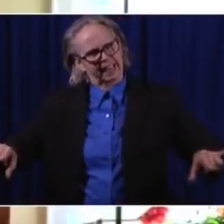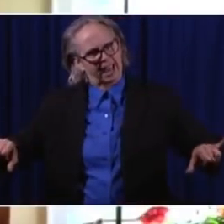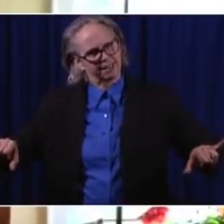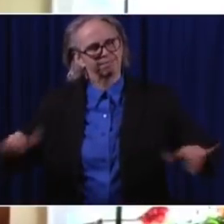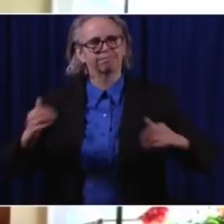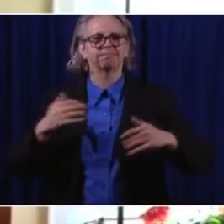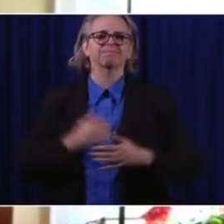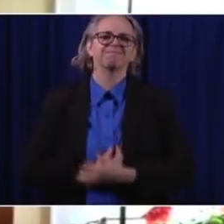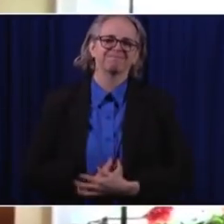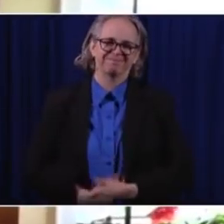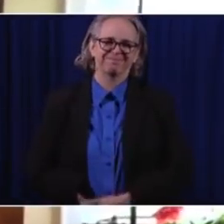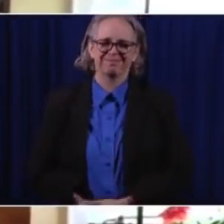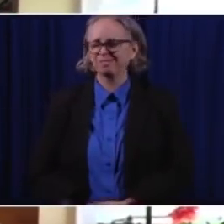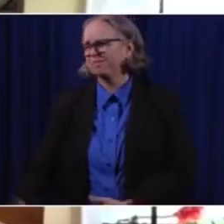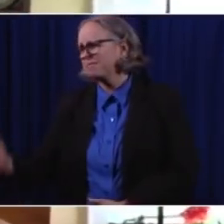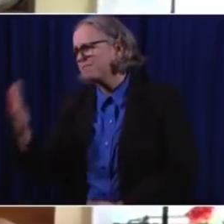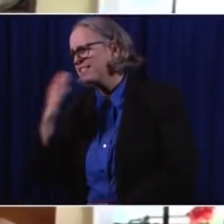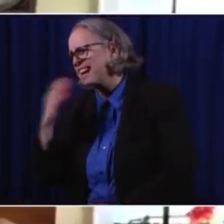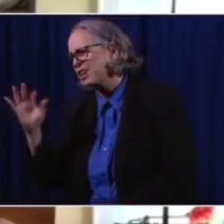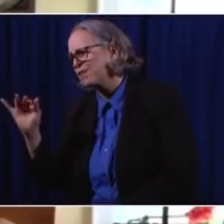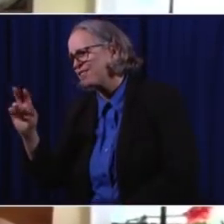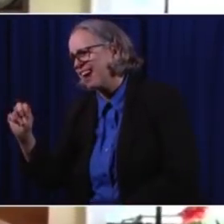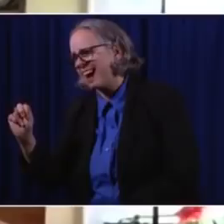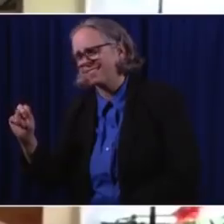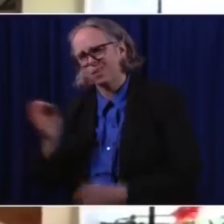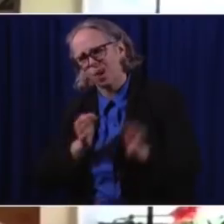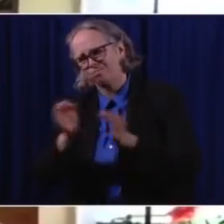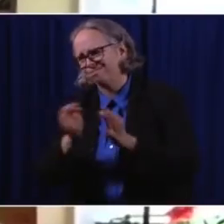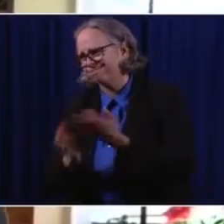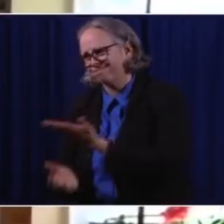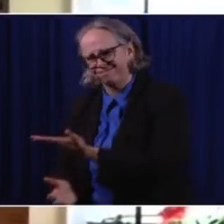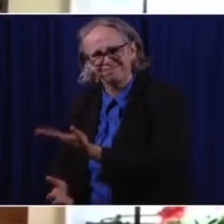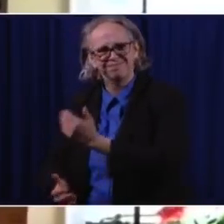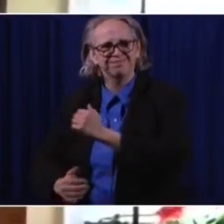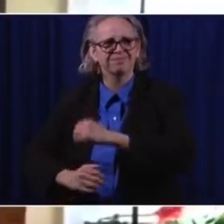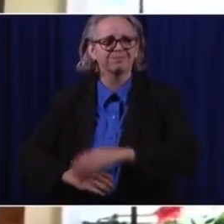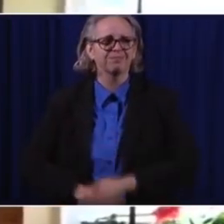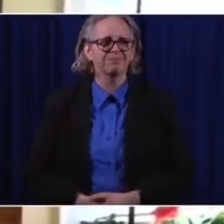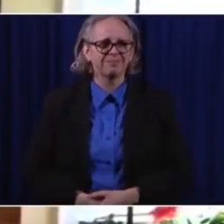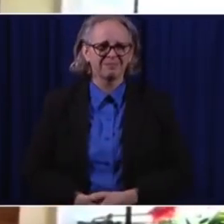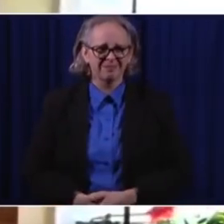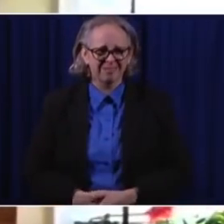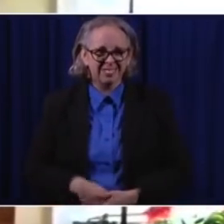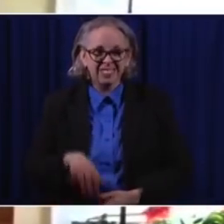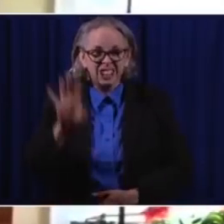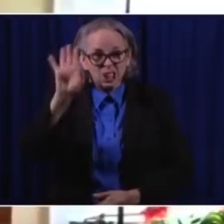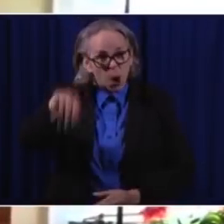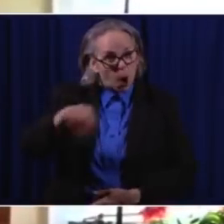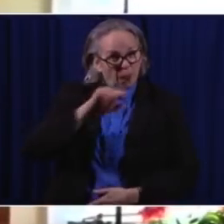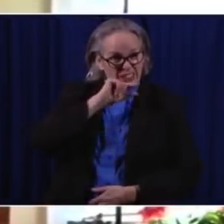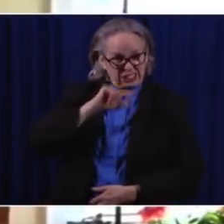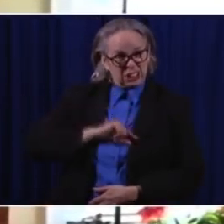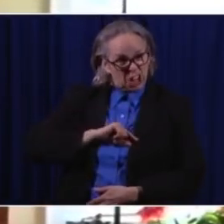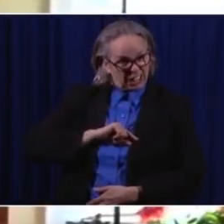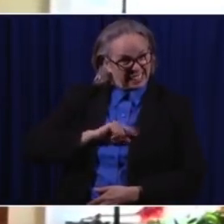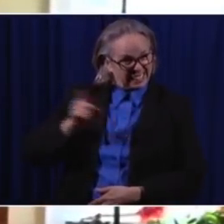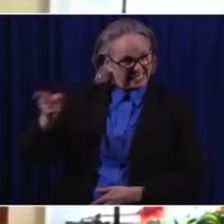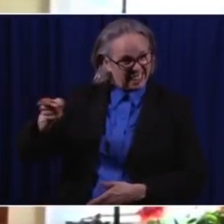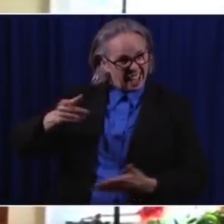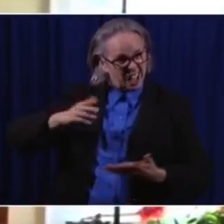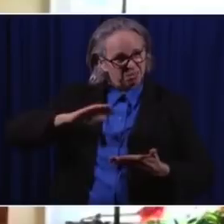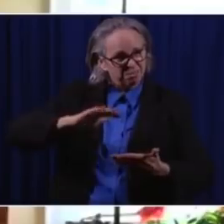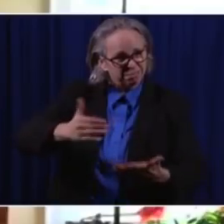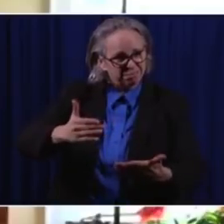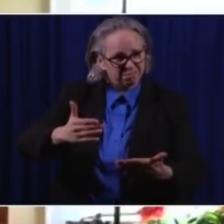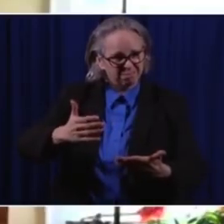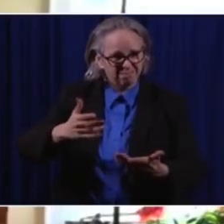Fran. And the turkey is being raised by our son, John, and his wife, Michelle. So we're looking